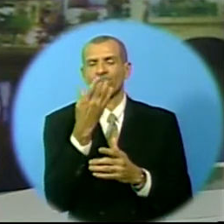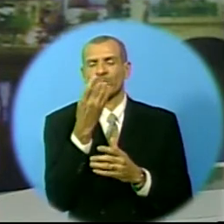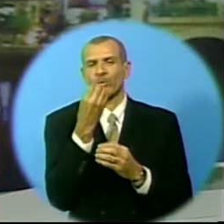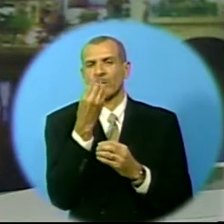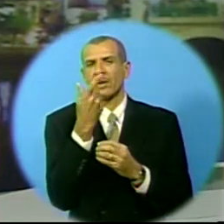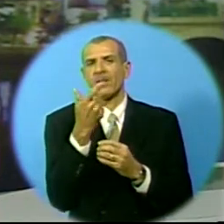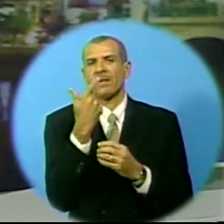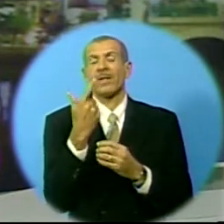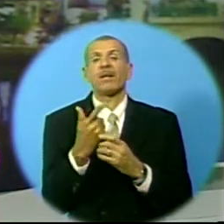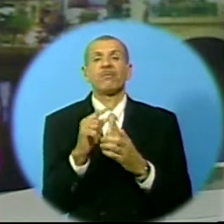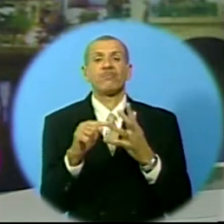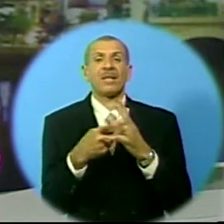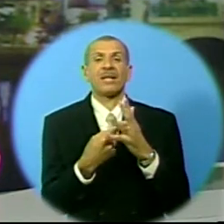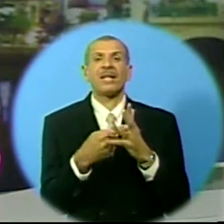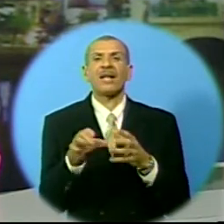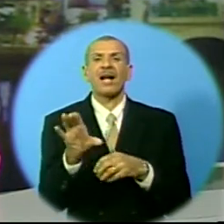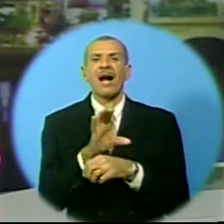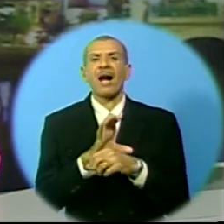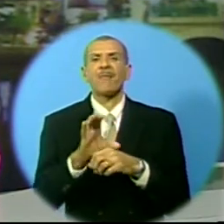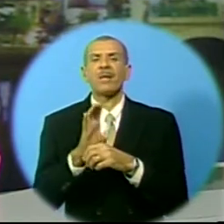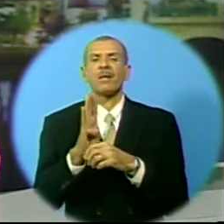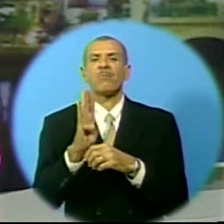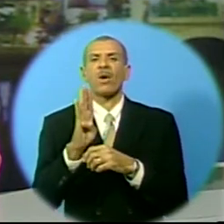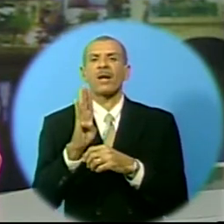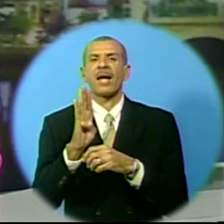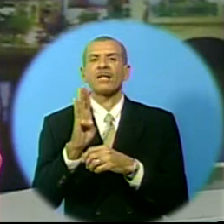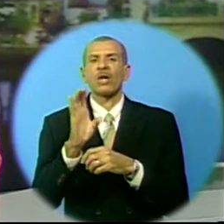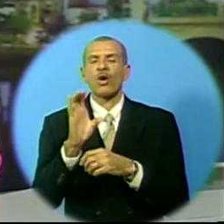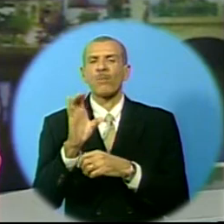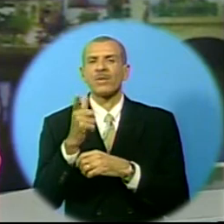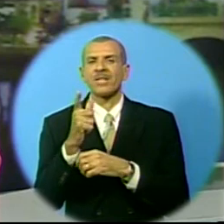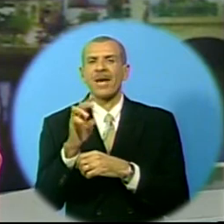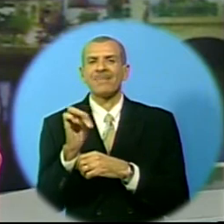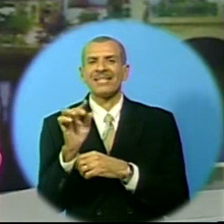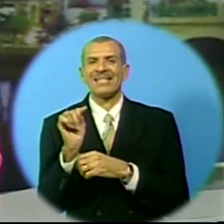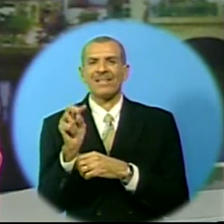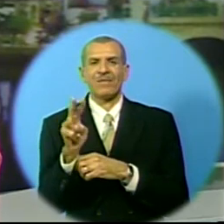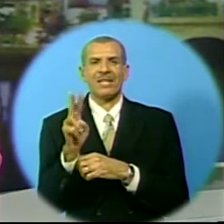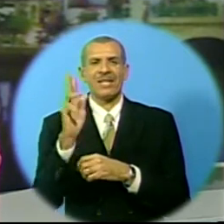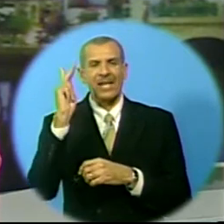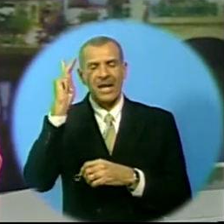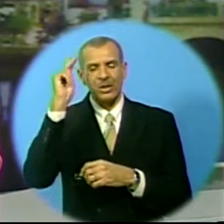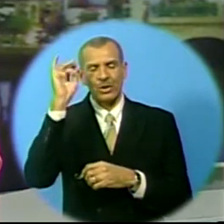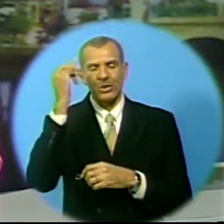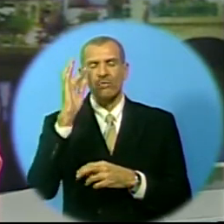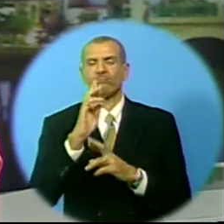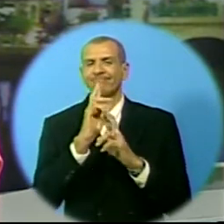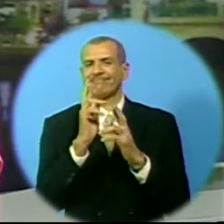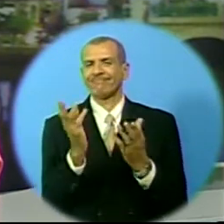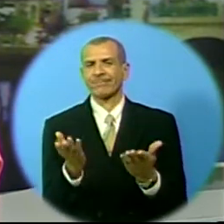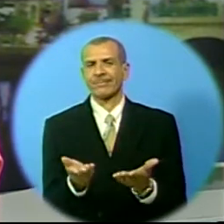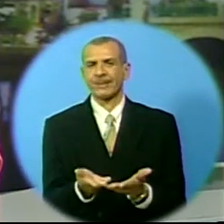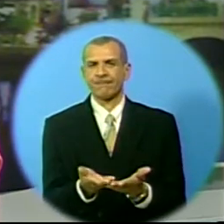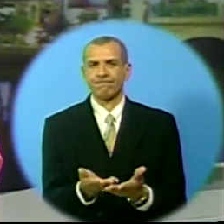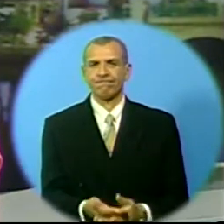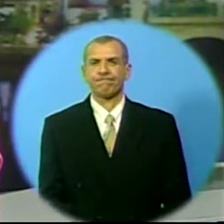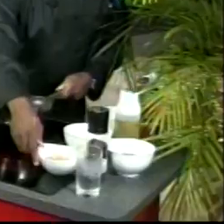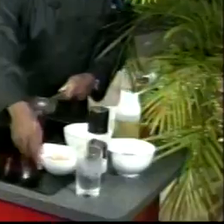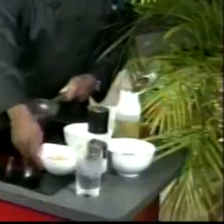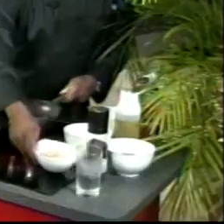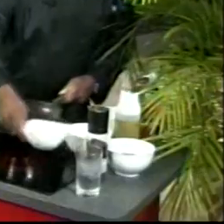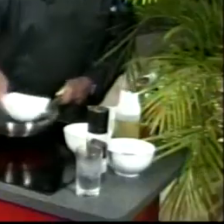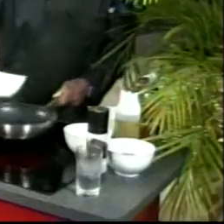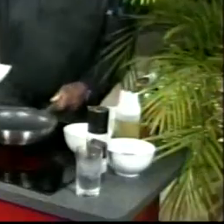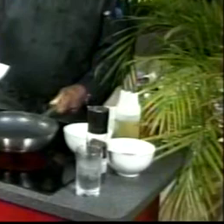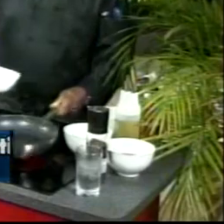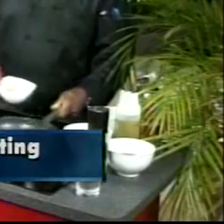mixes has been launched on the Caribbean Broadcasting Corporation's MCTV. Kent Jerson has that story. From